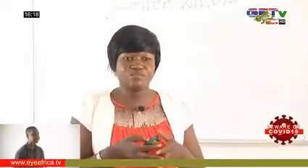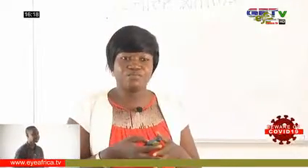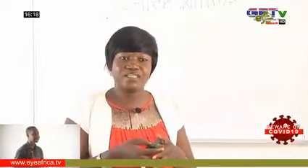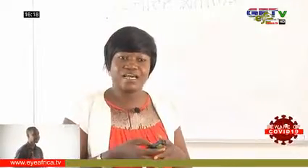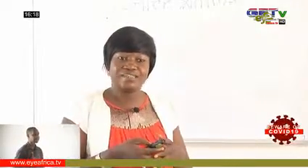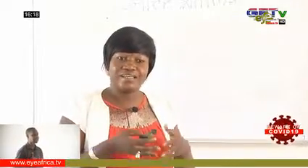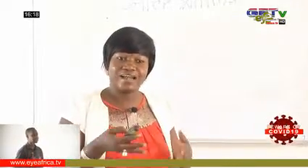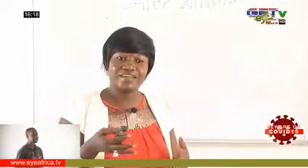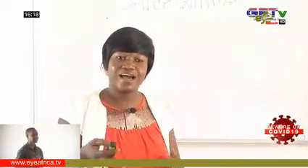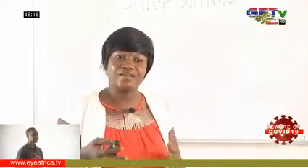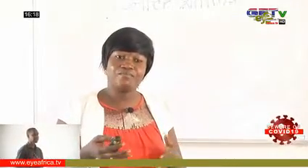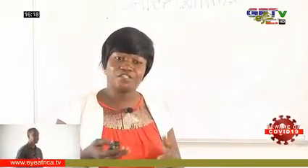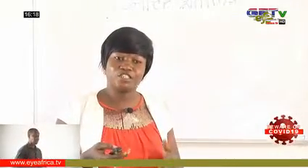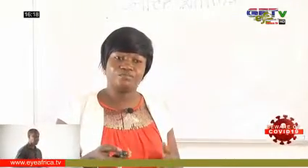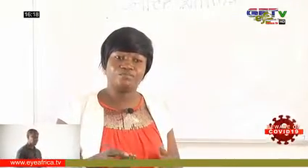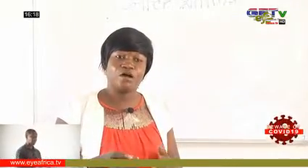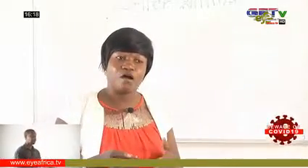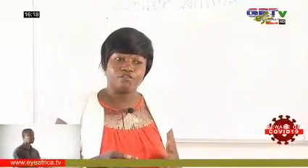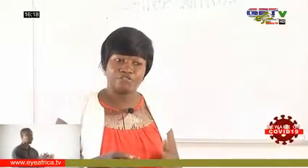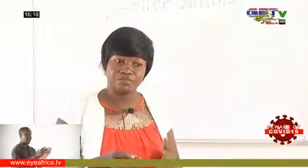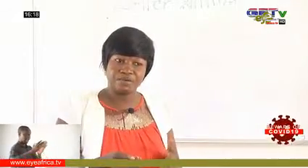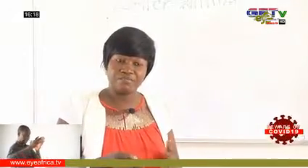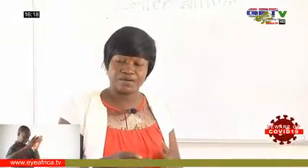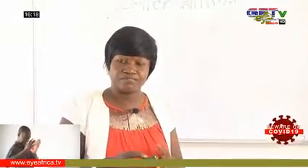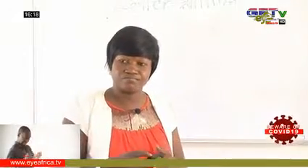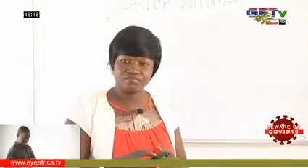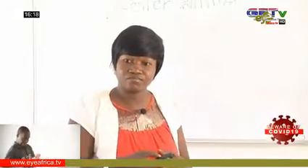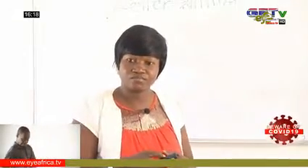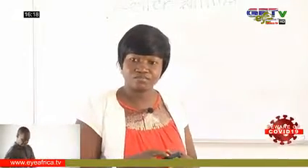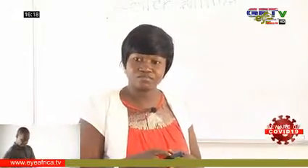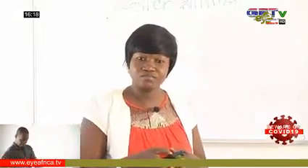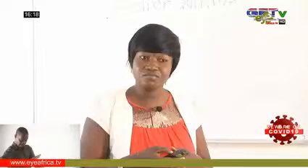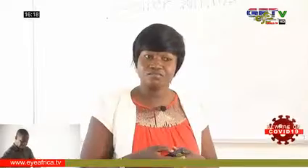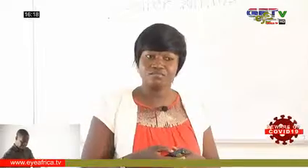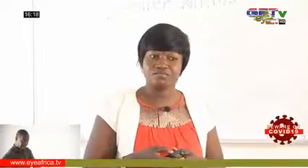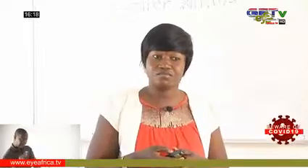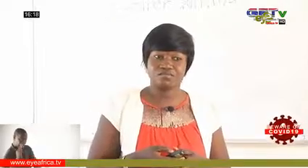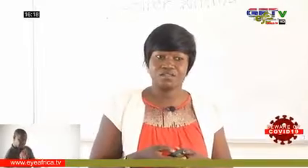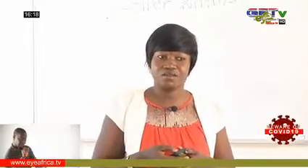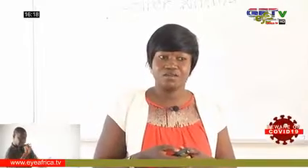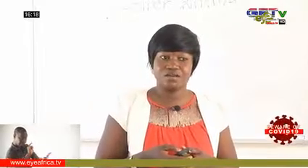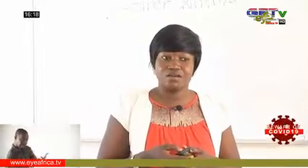and this should be at the right-hand bottom of the paper.